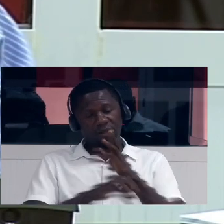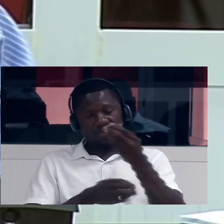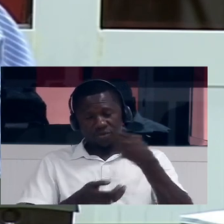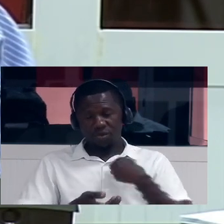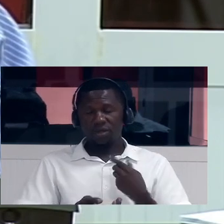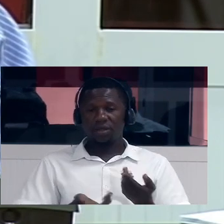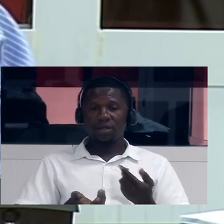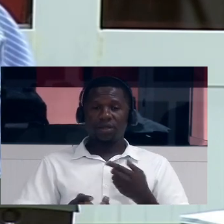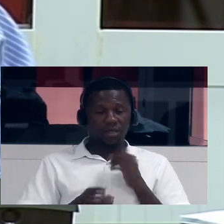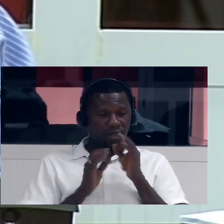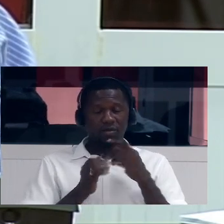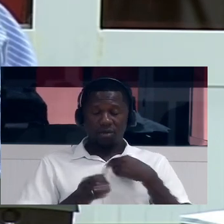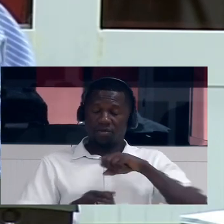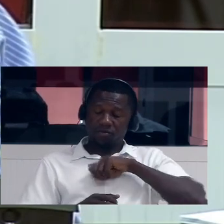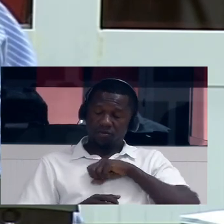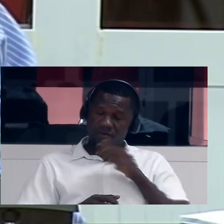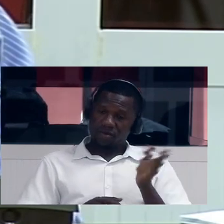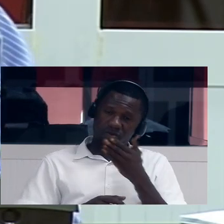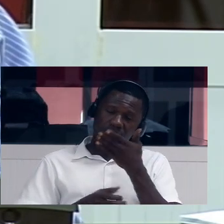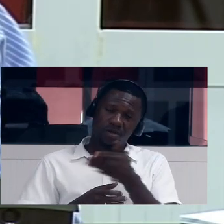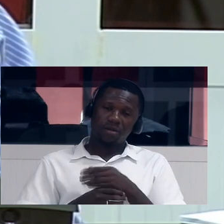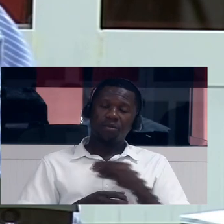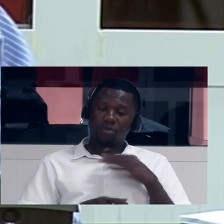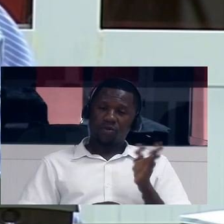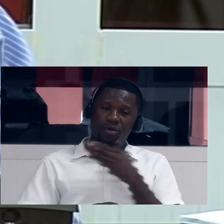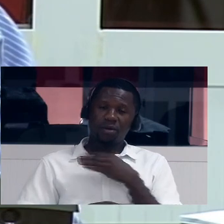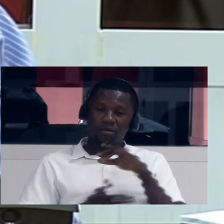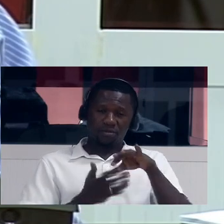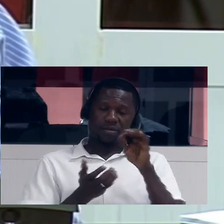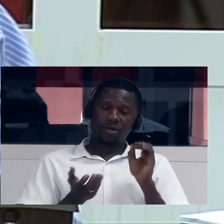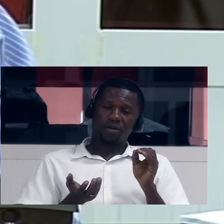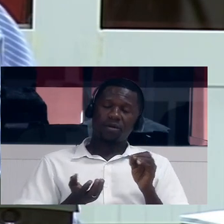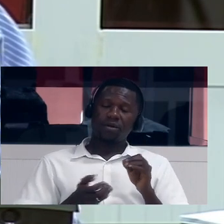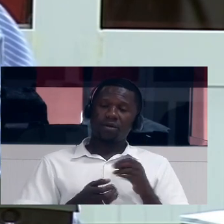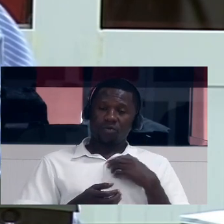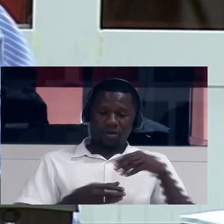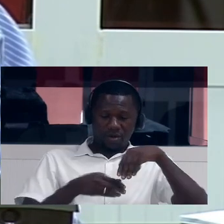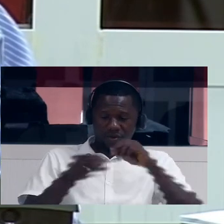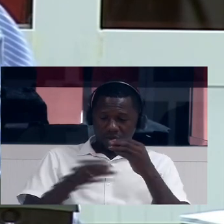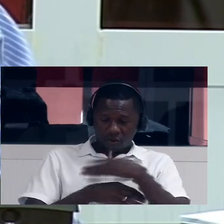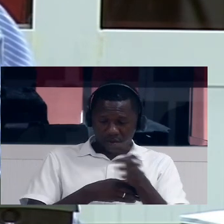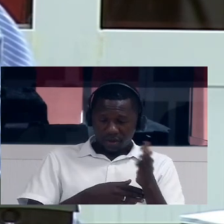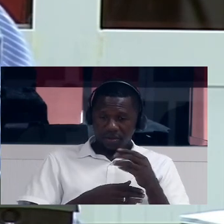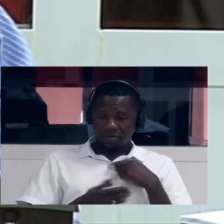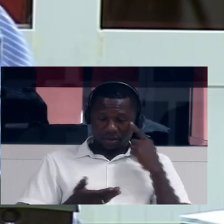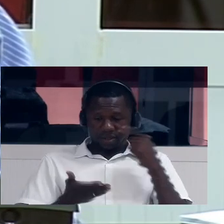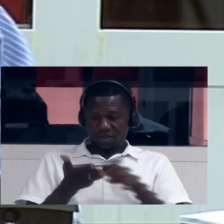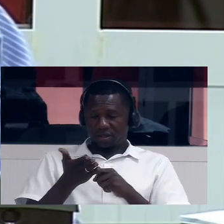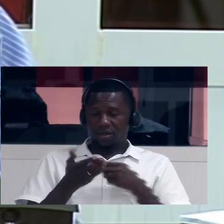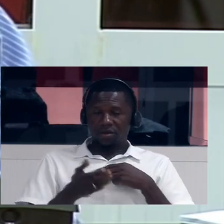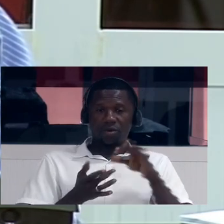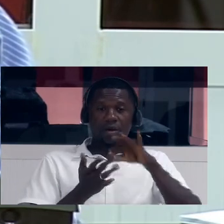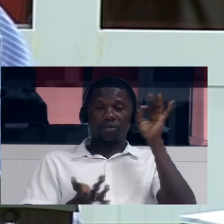said I had to come myself. I went over and picked it up, and when I opened it, I realized that I was appointed